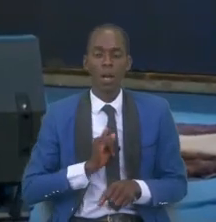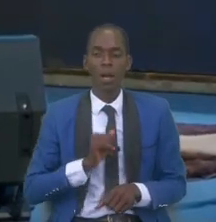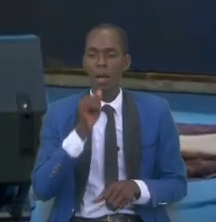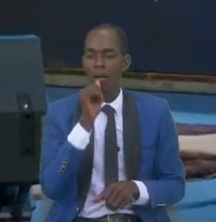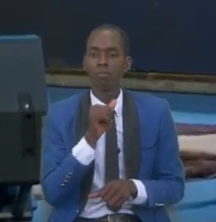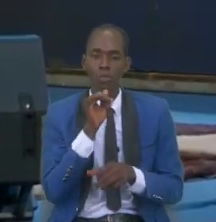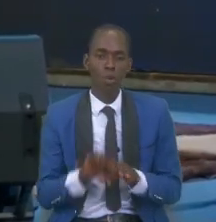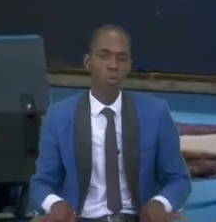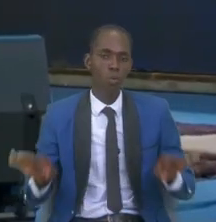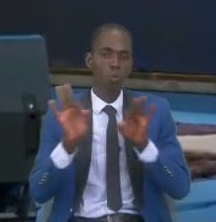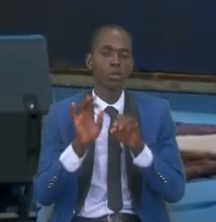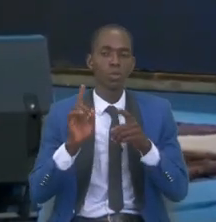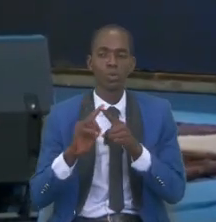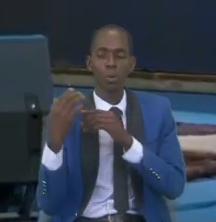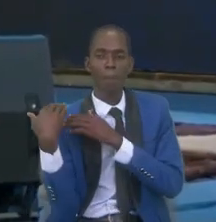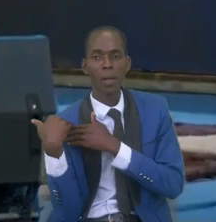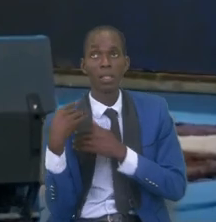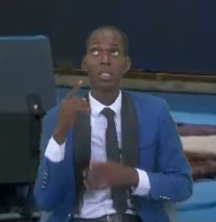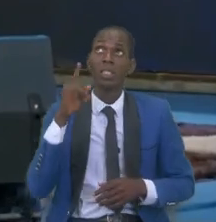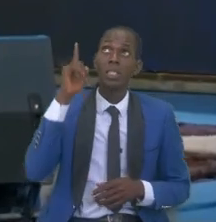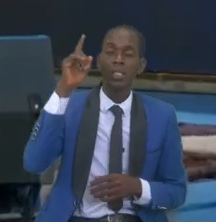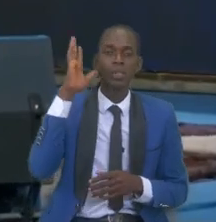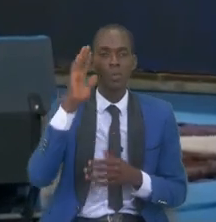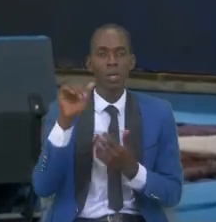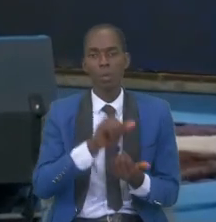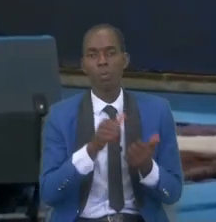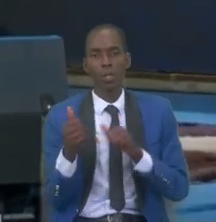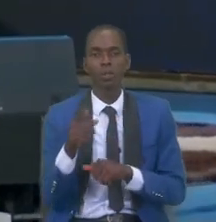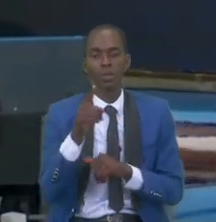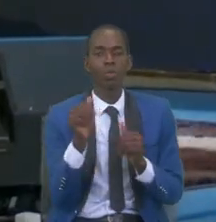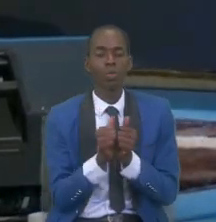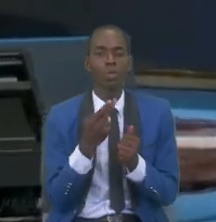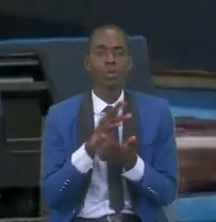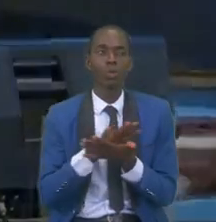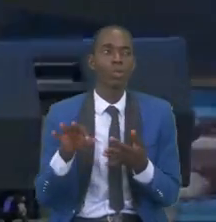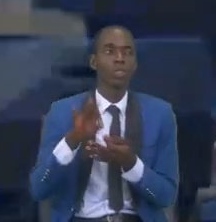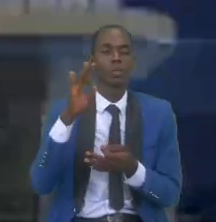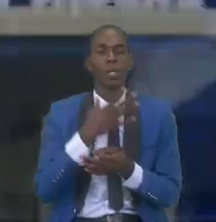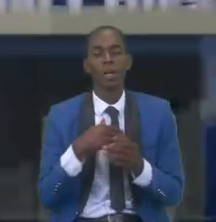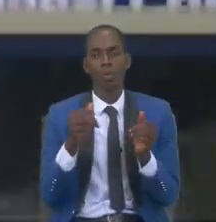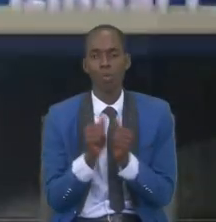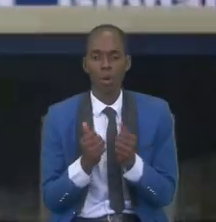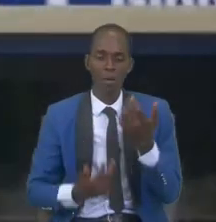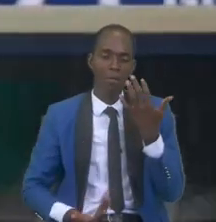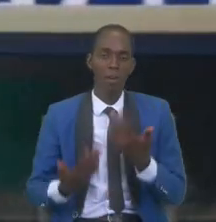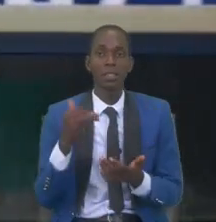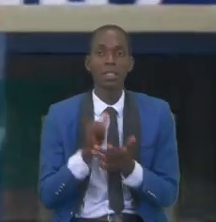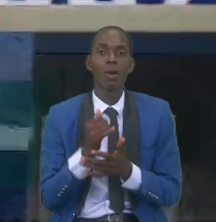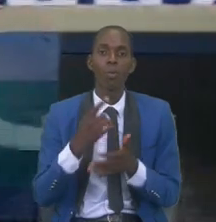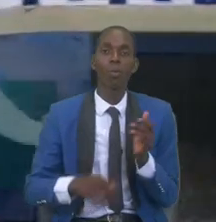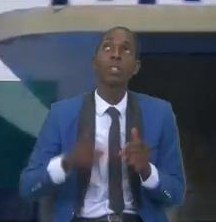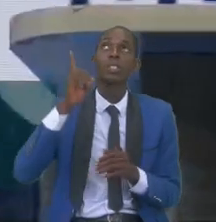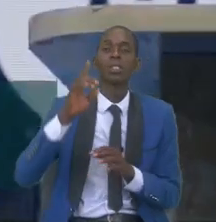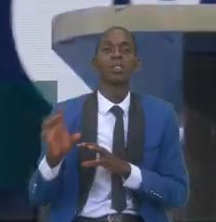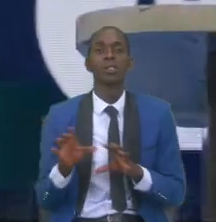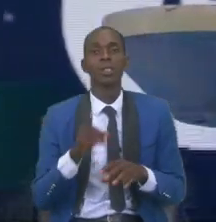He shall baptize you with the Holy Ghost and with fire. That's what he does. He shall